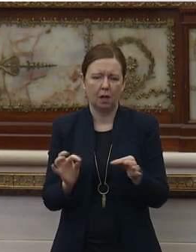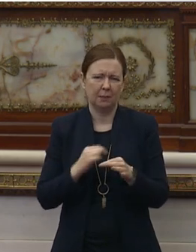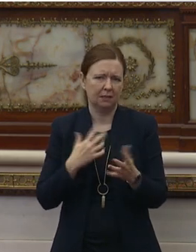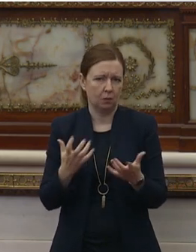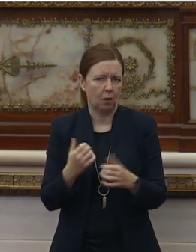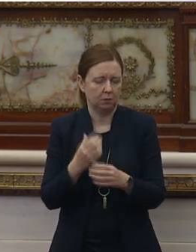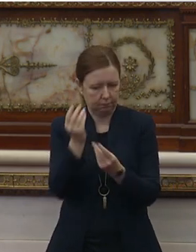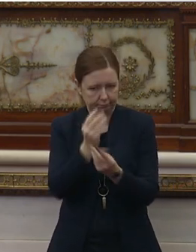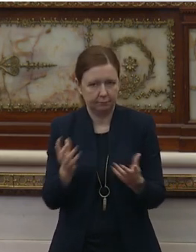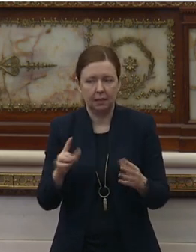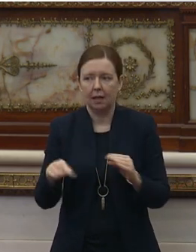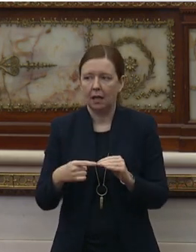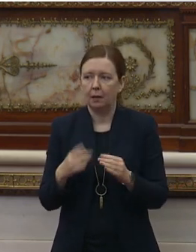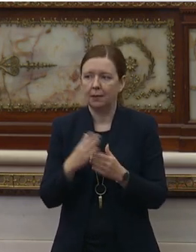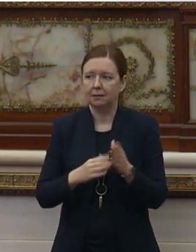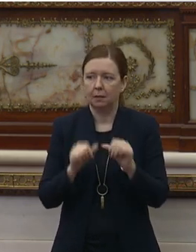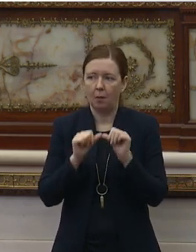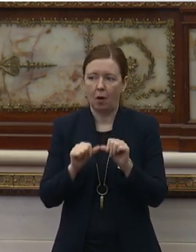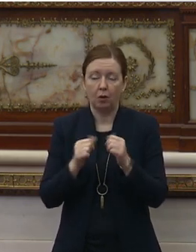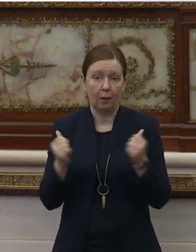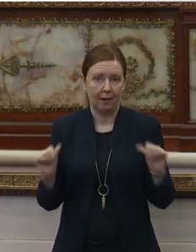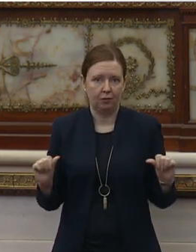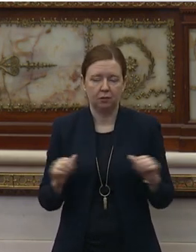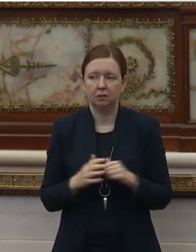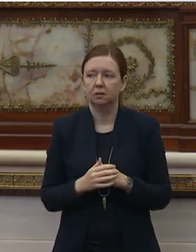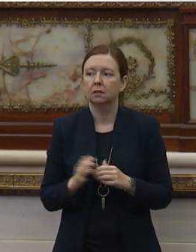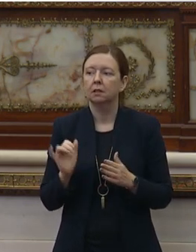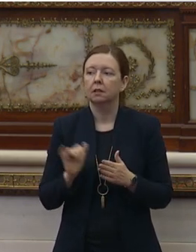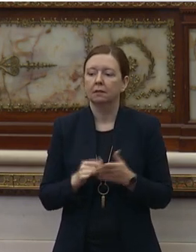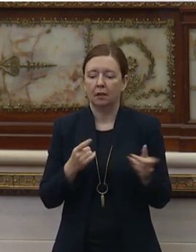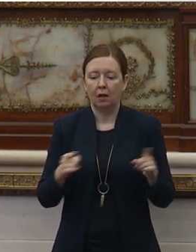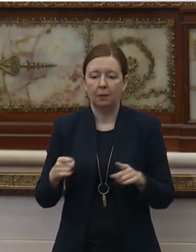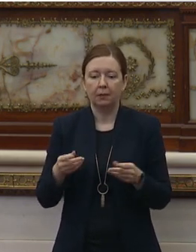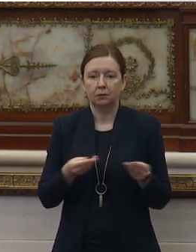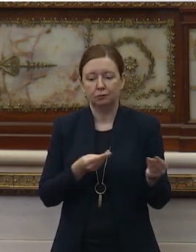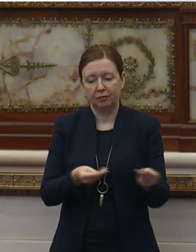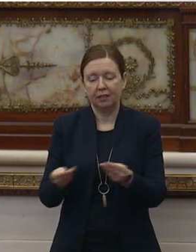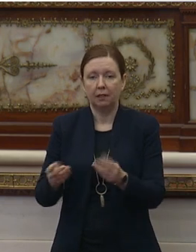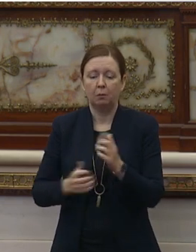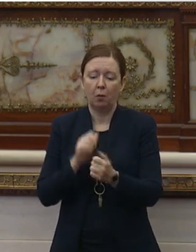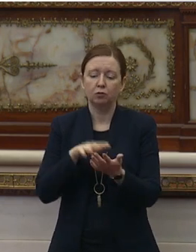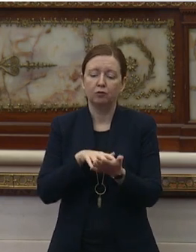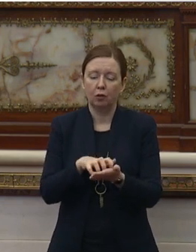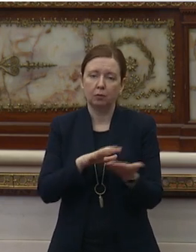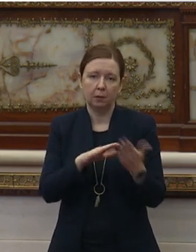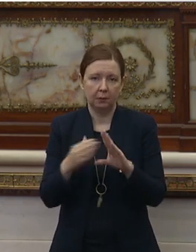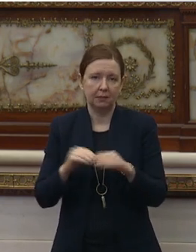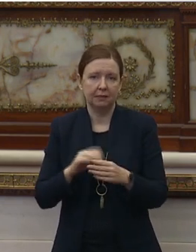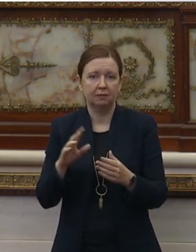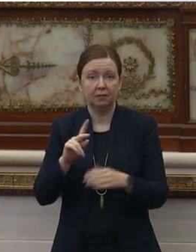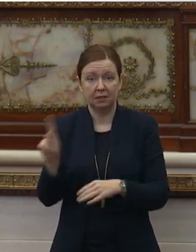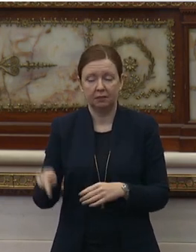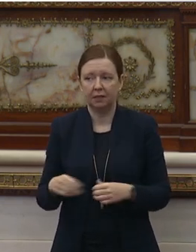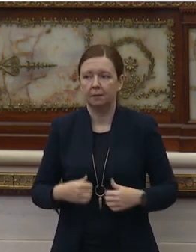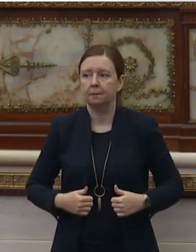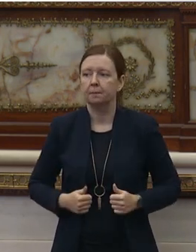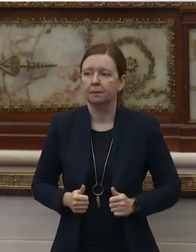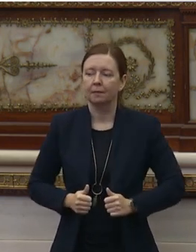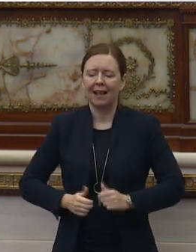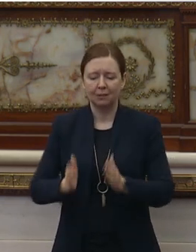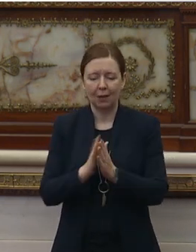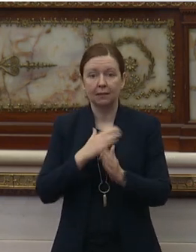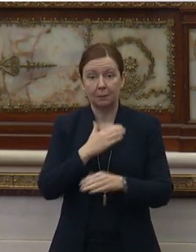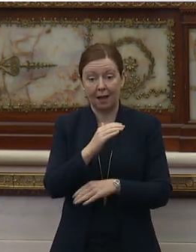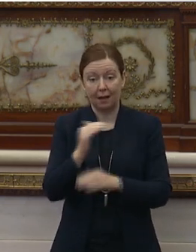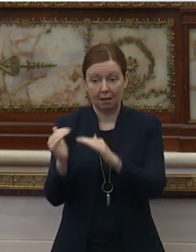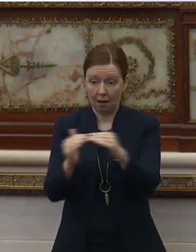make regarding some ongoing efforts that are being made to feed our most vulnerable communities in Philadelphia, and to ask my